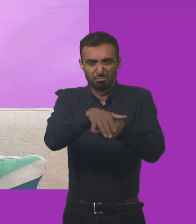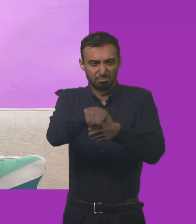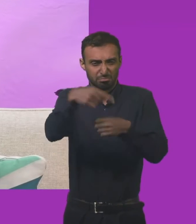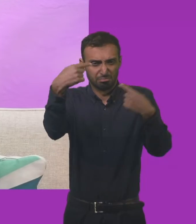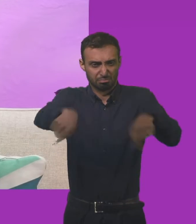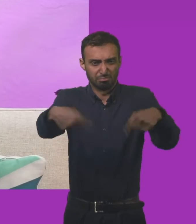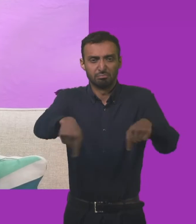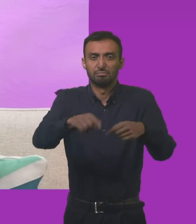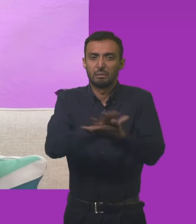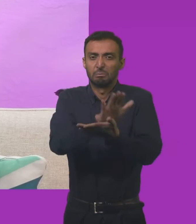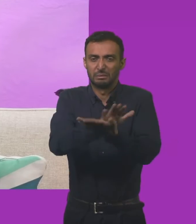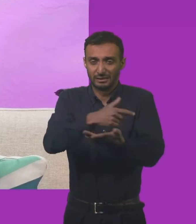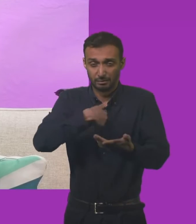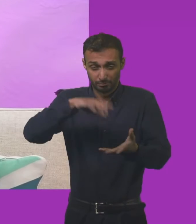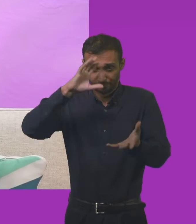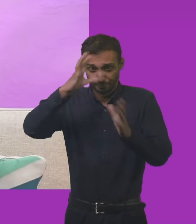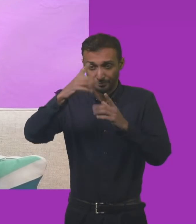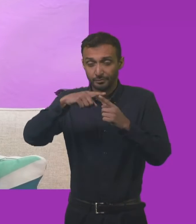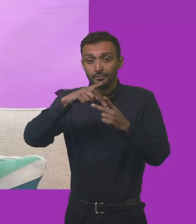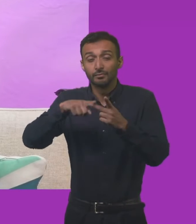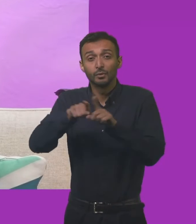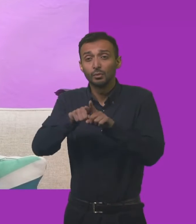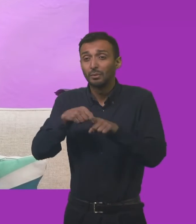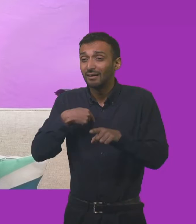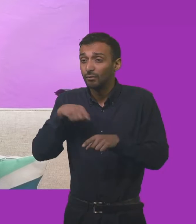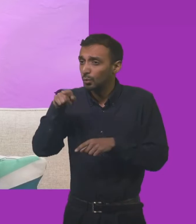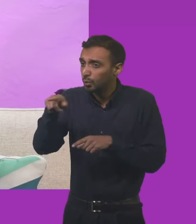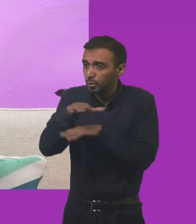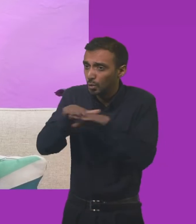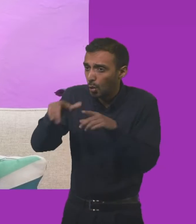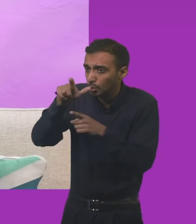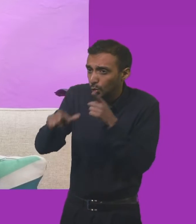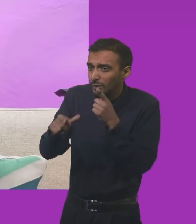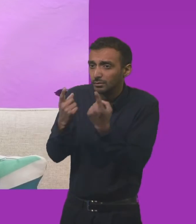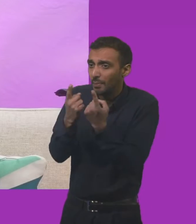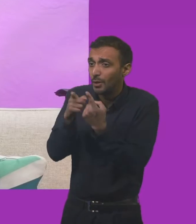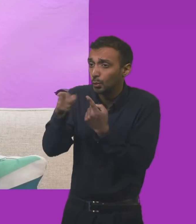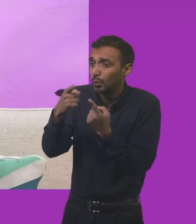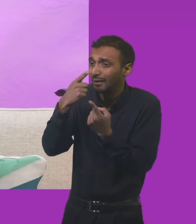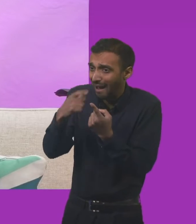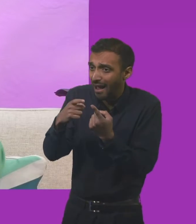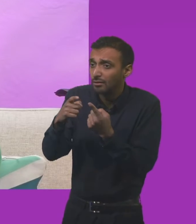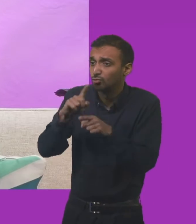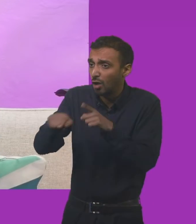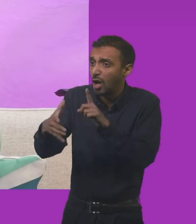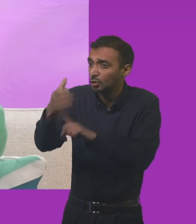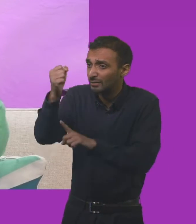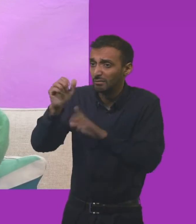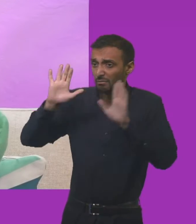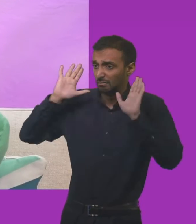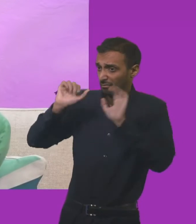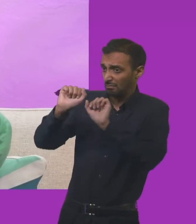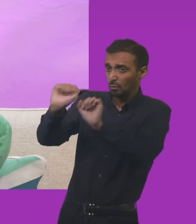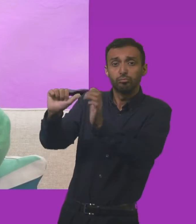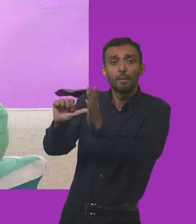not doing what you can to your best ability, then that's a you problem. Everybody, whether you're